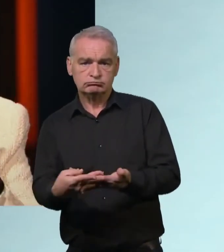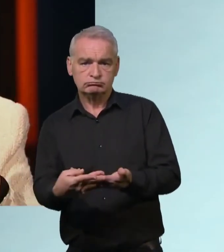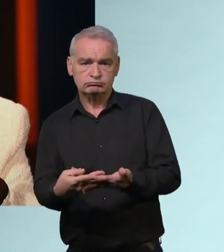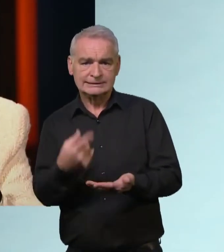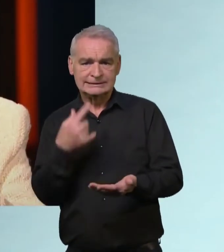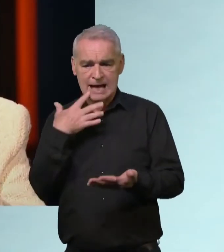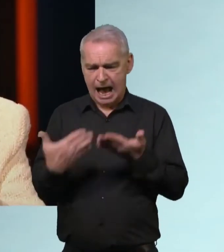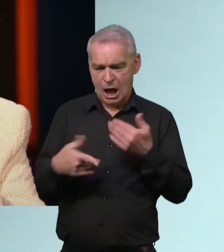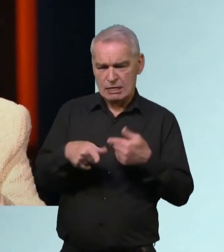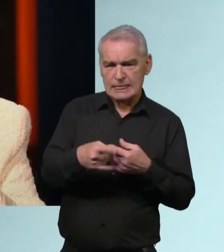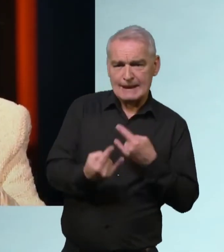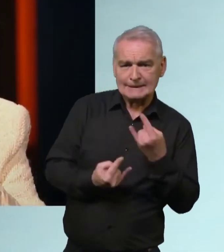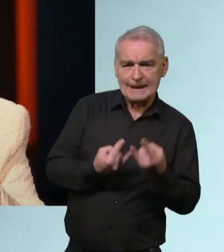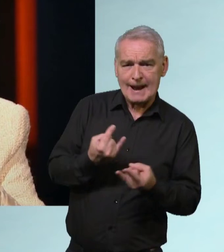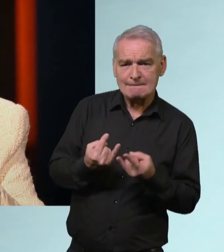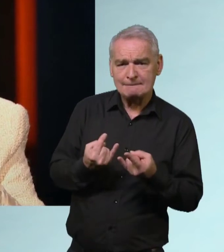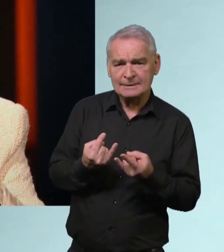have happened.